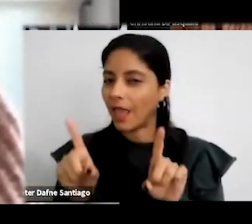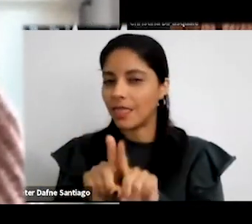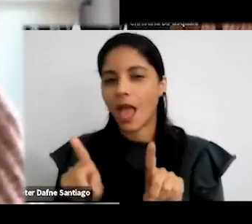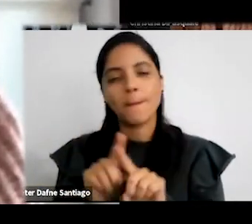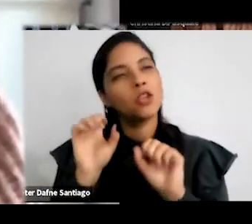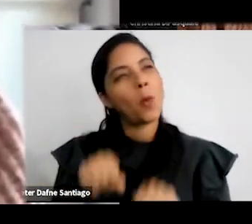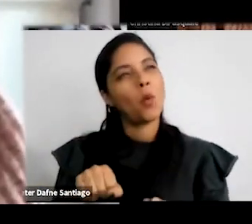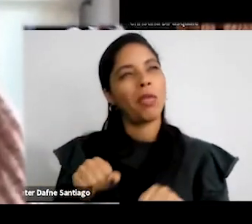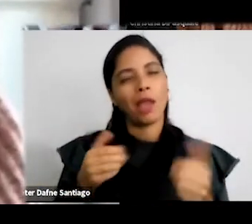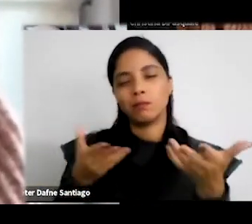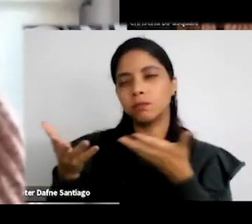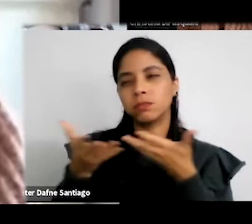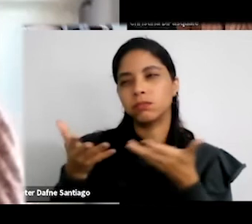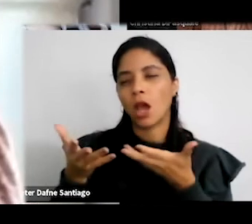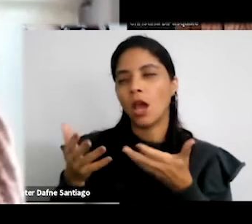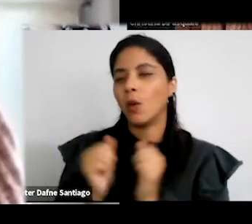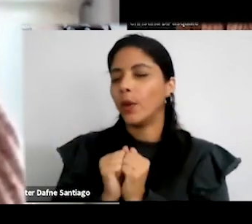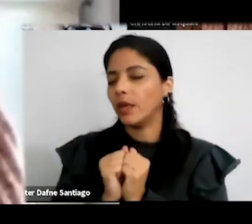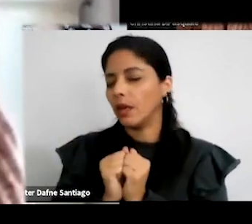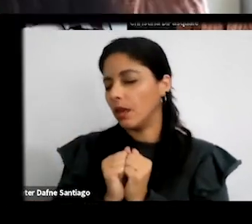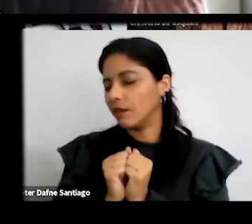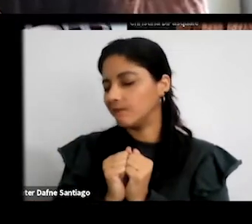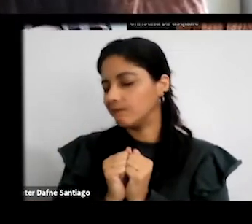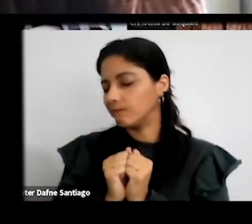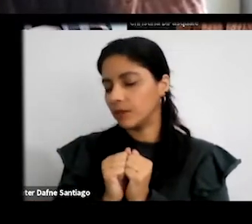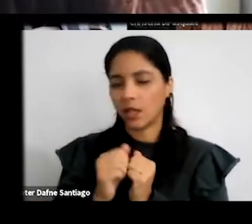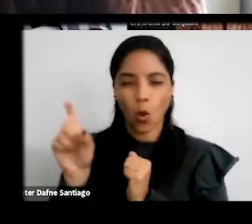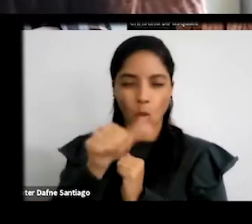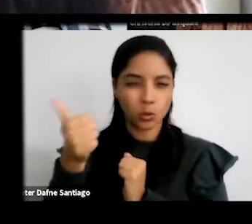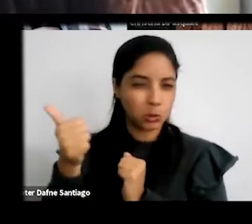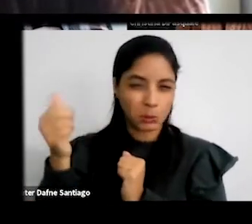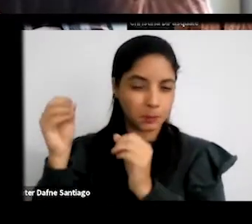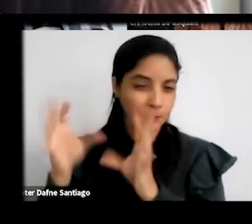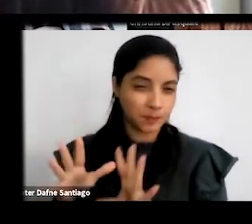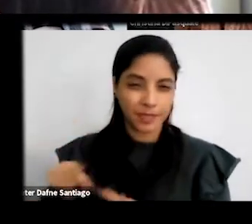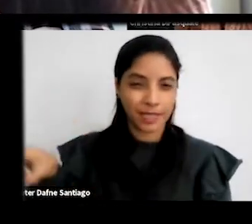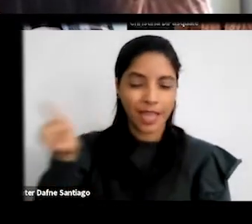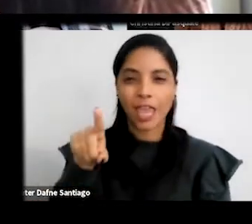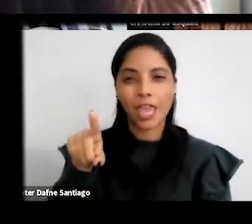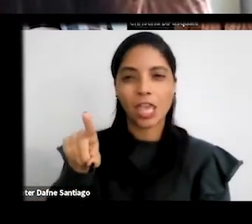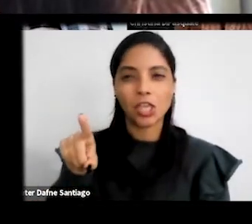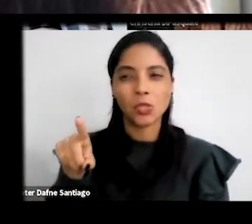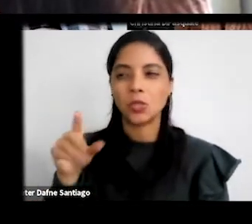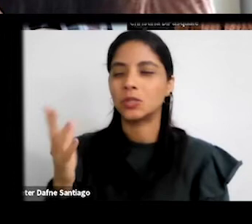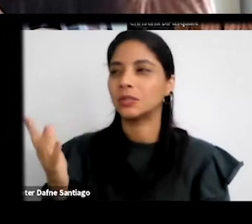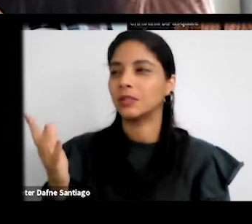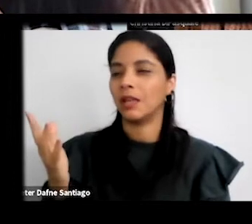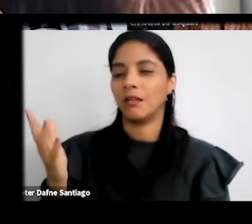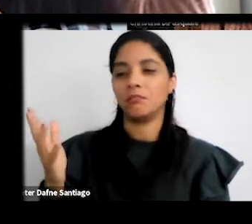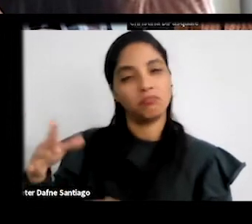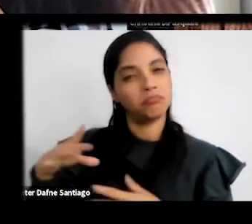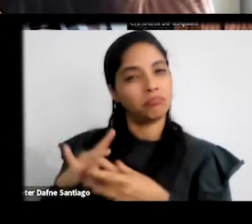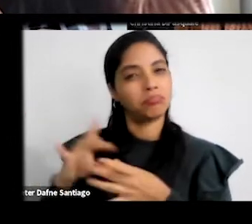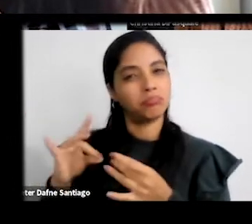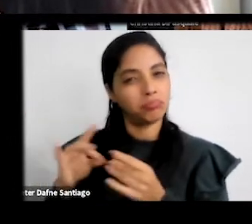to the really incredible media scholars, Blanca Vasquez and Lillian Jimenez, and Esperanza Martel.